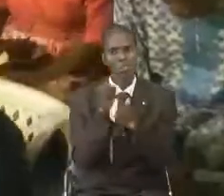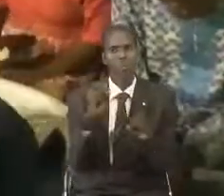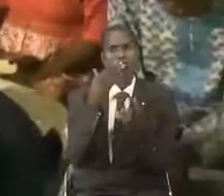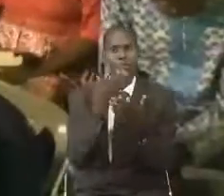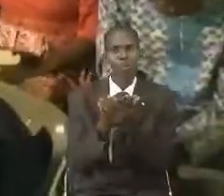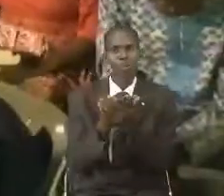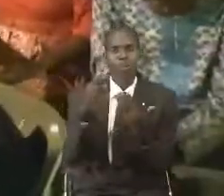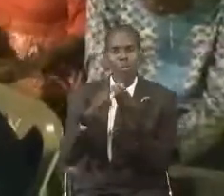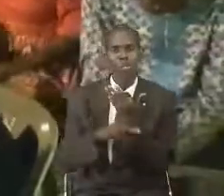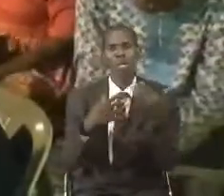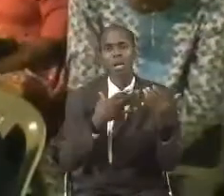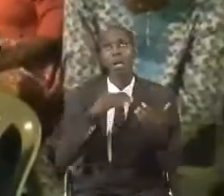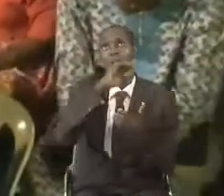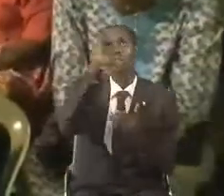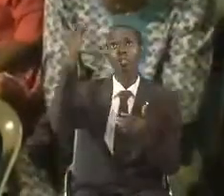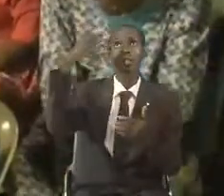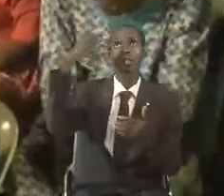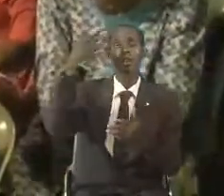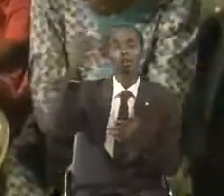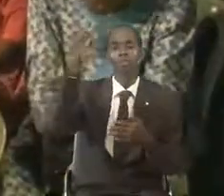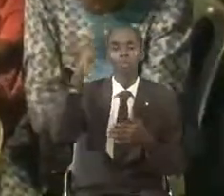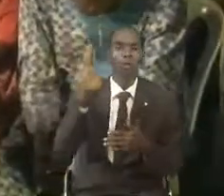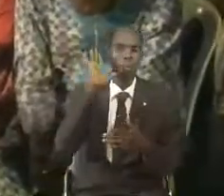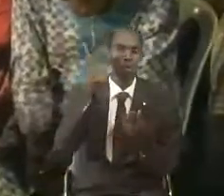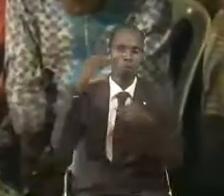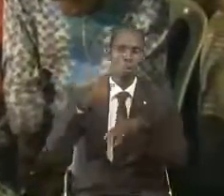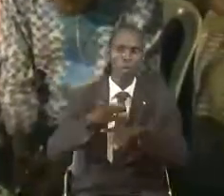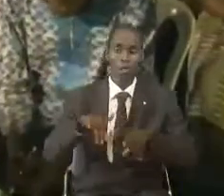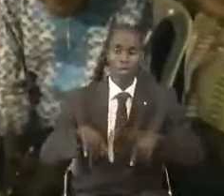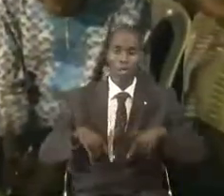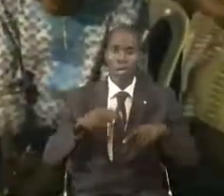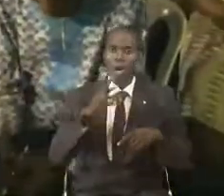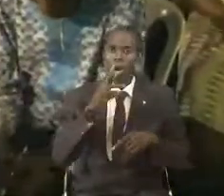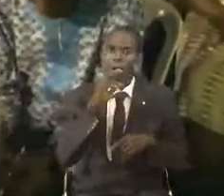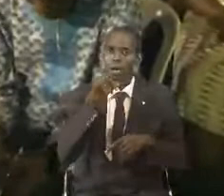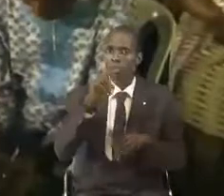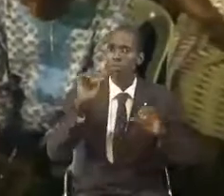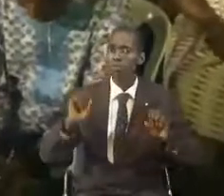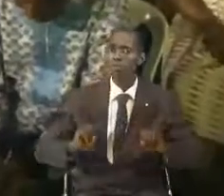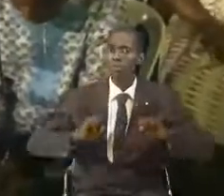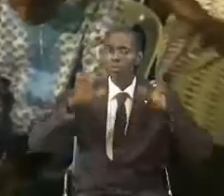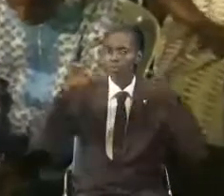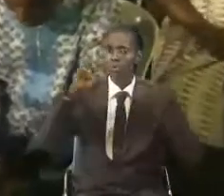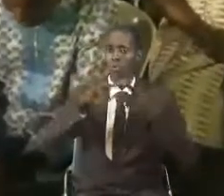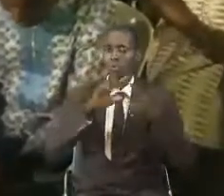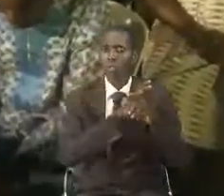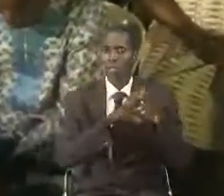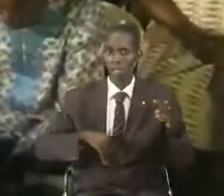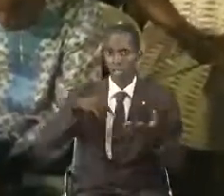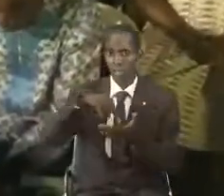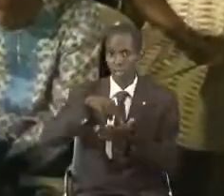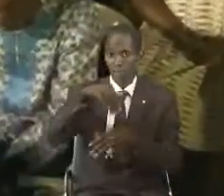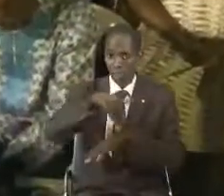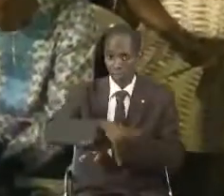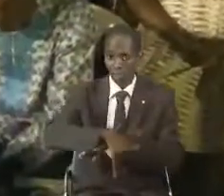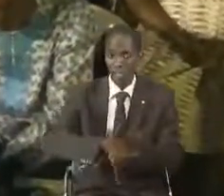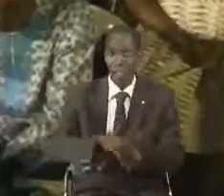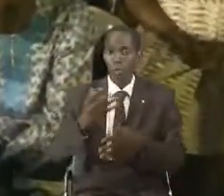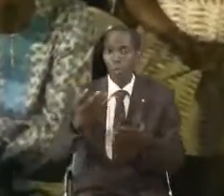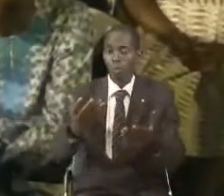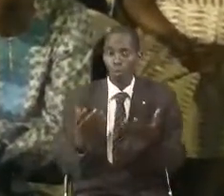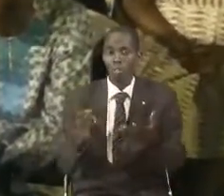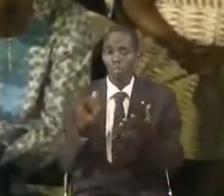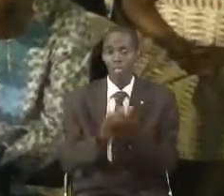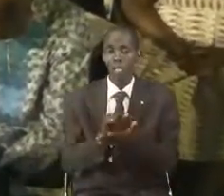forgiveness will come, salvation will come, and the goodness of God, the grace of God will come in your life. You're giving your life to the